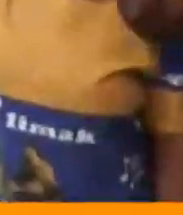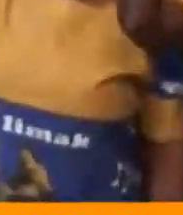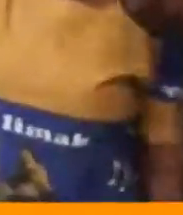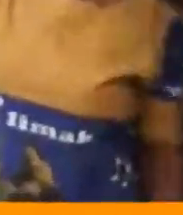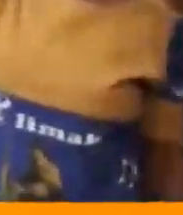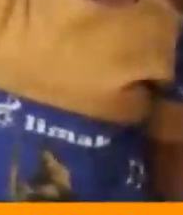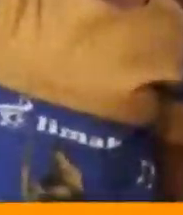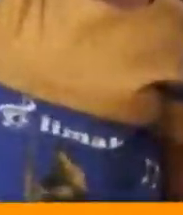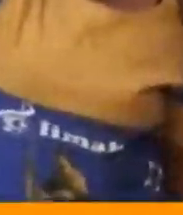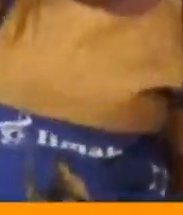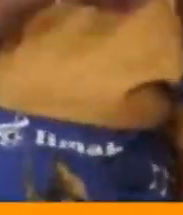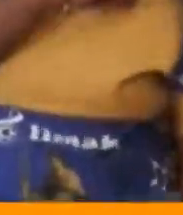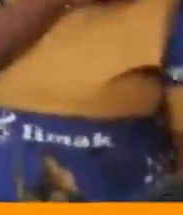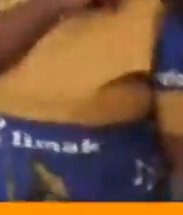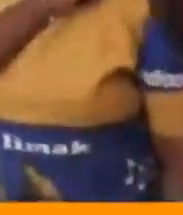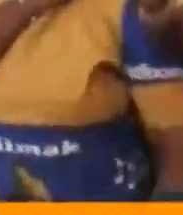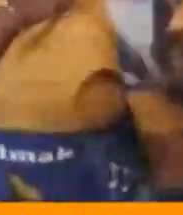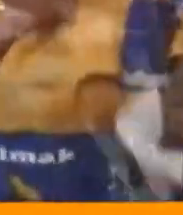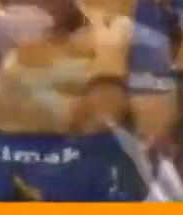welcome